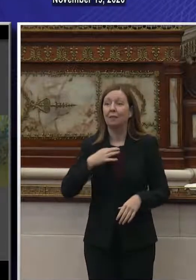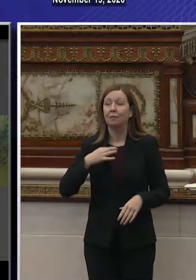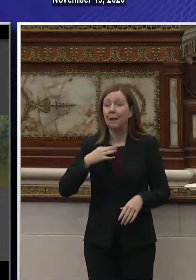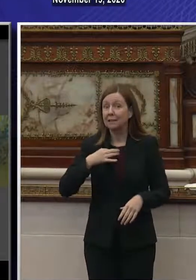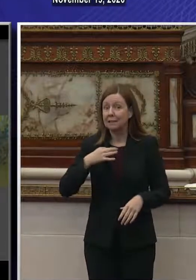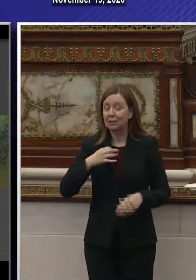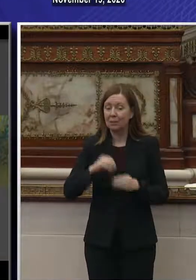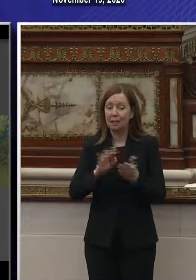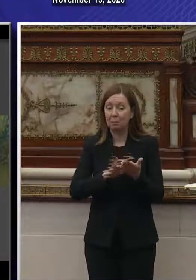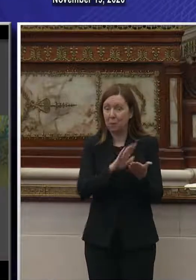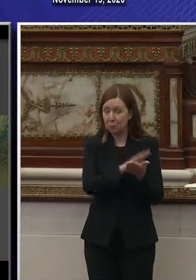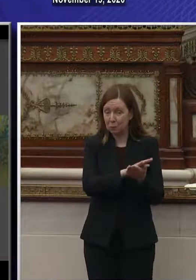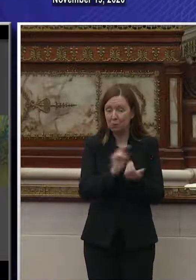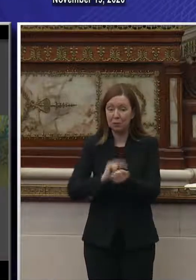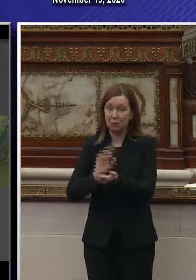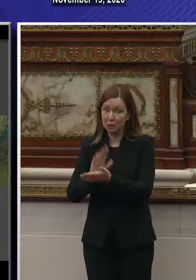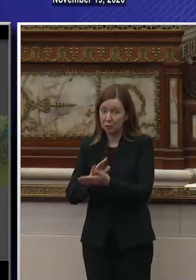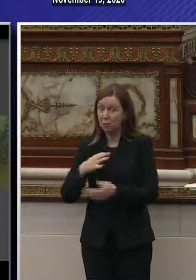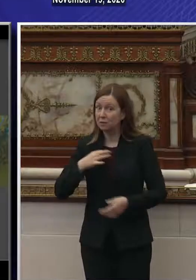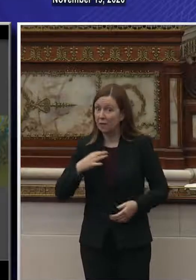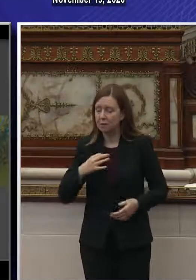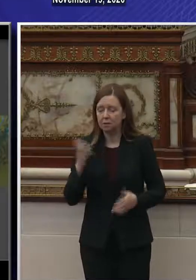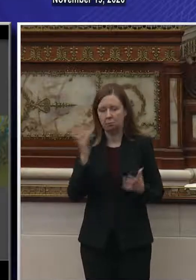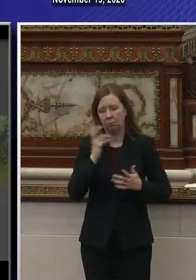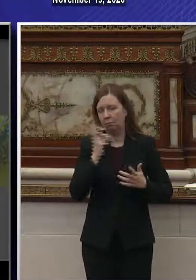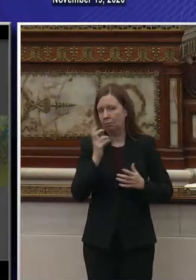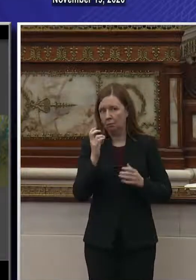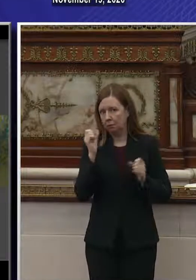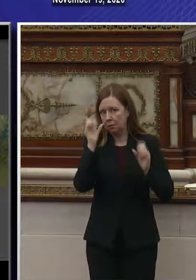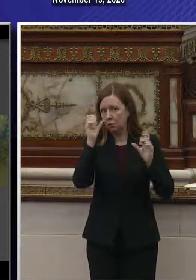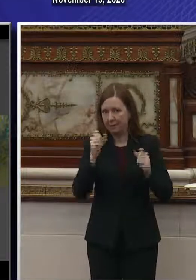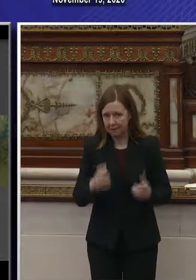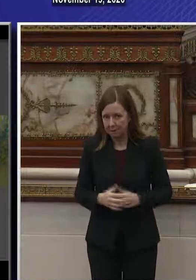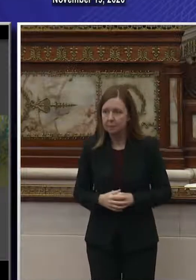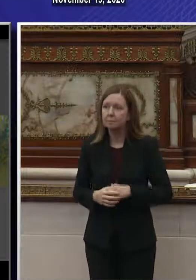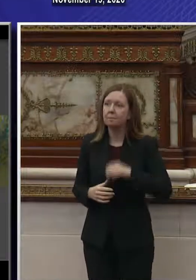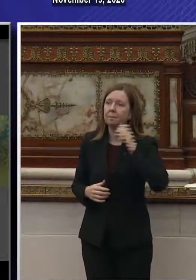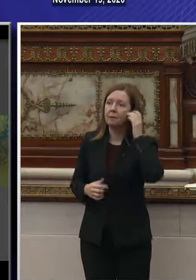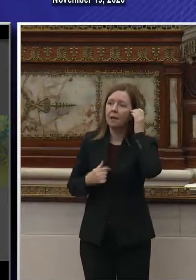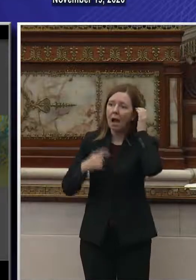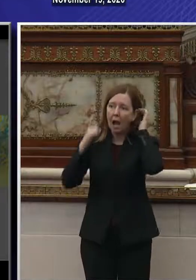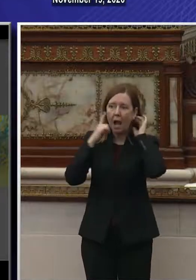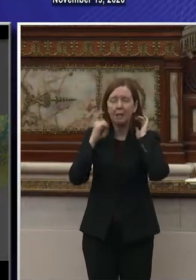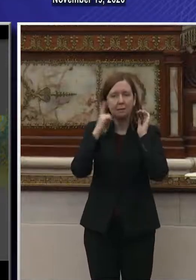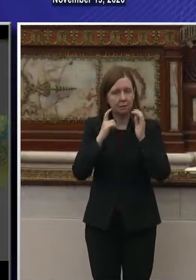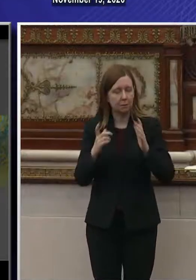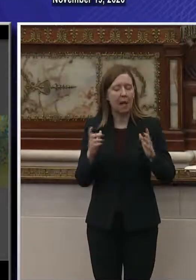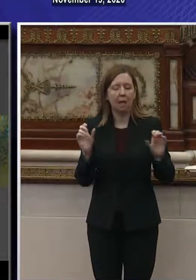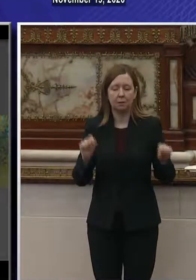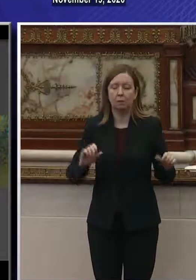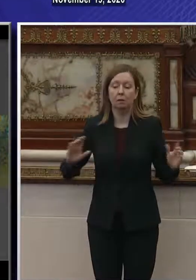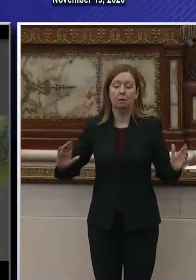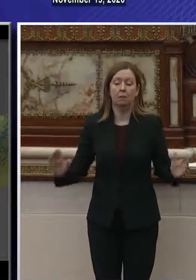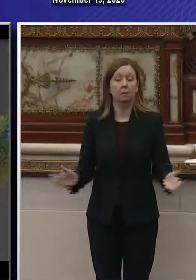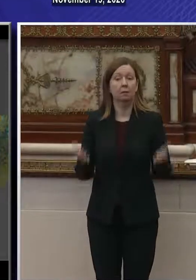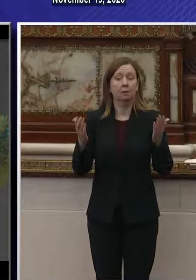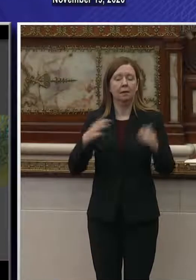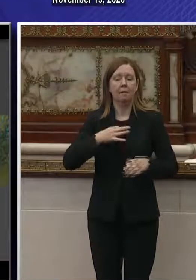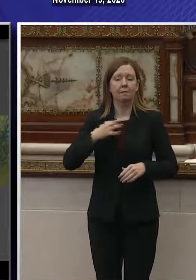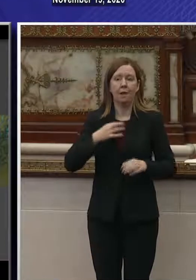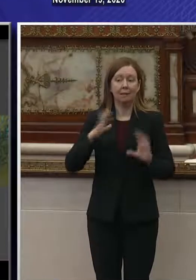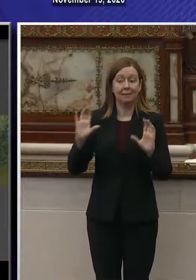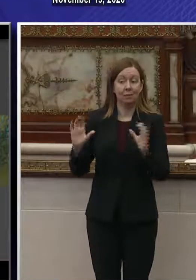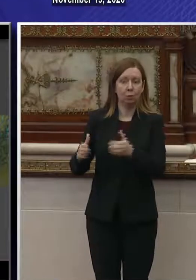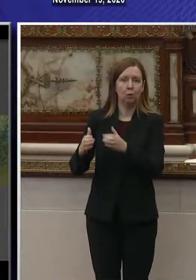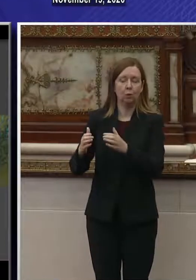volunteership in our medical schools and nursing schools is tremendous. And I suspect one could rouse a volunteer corps